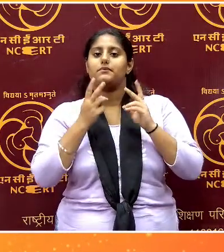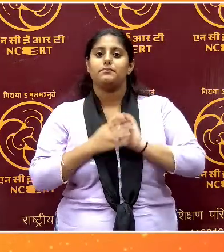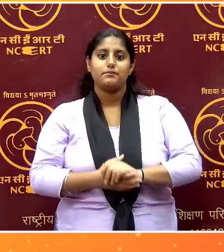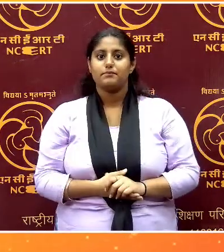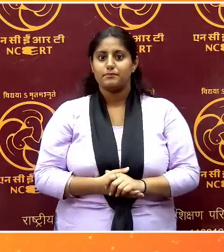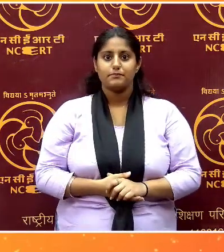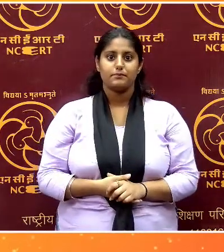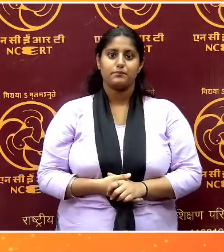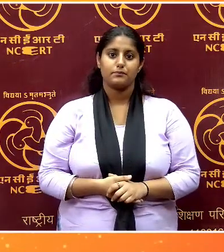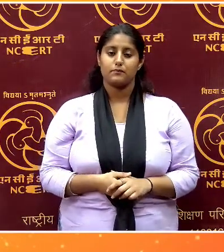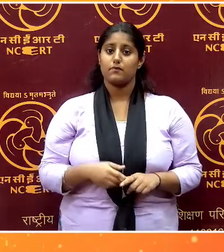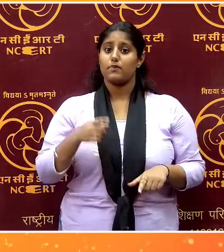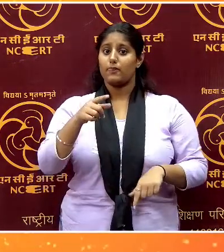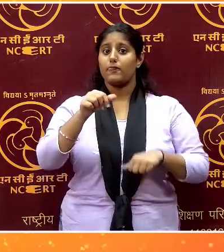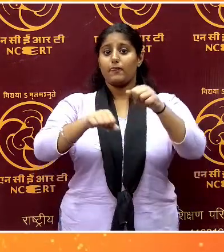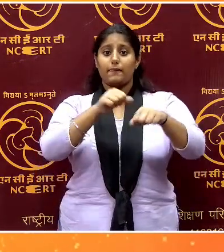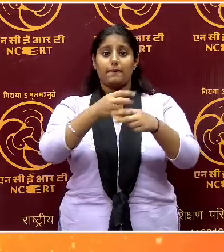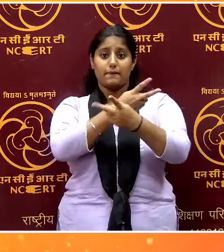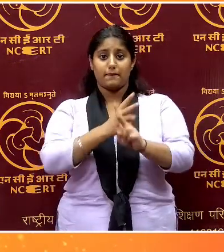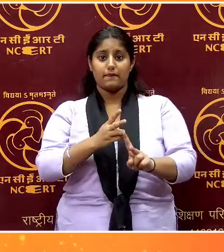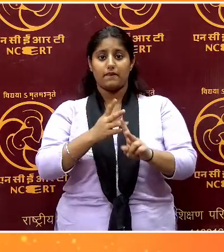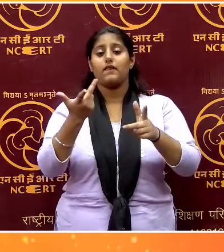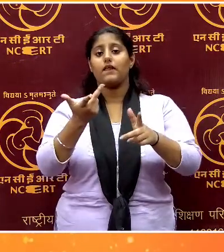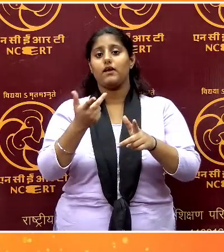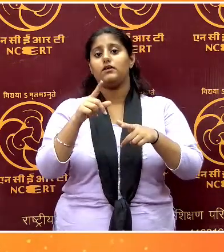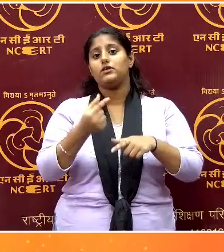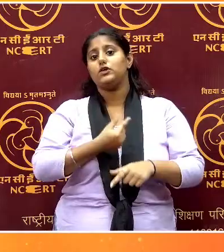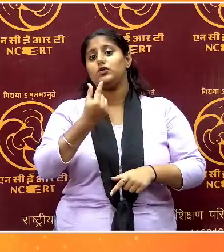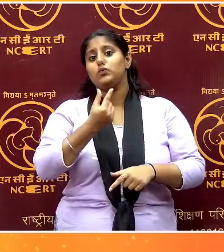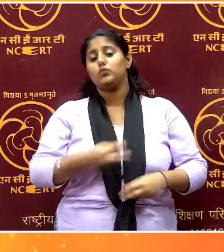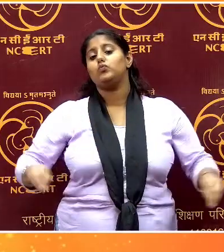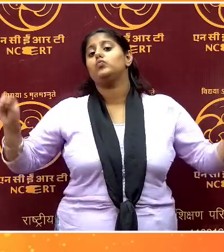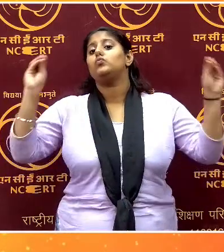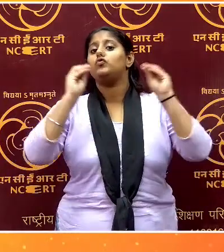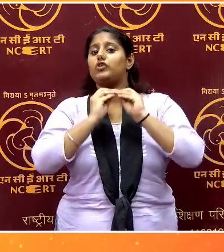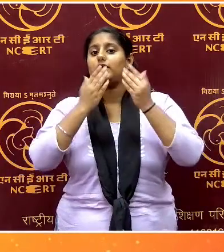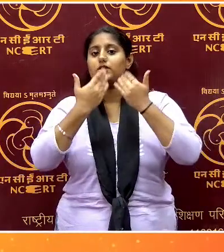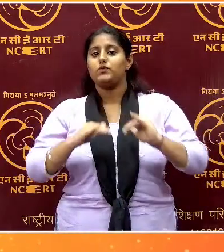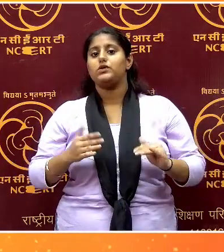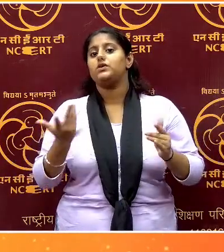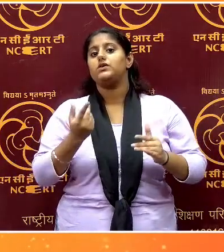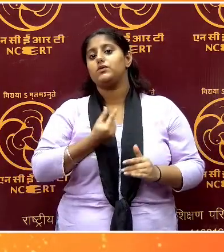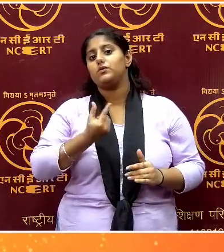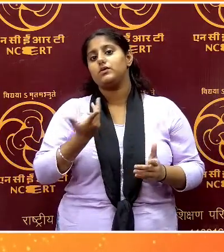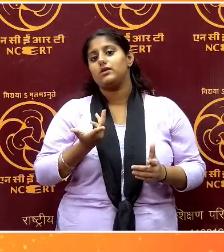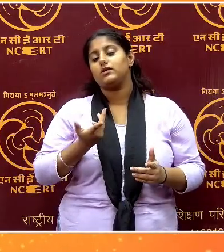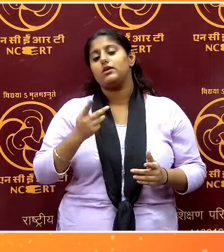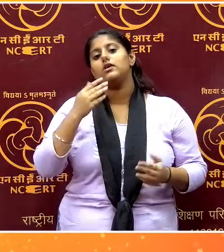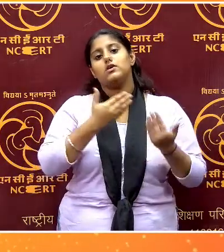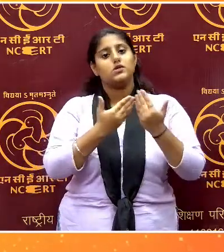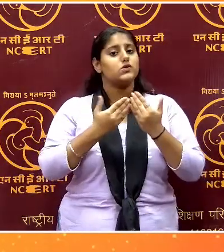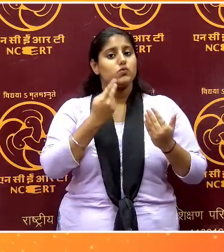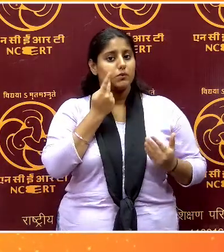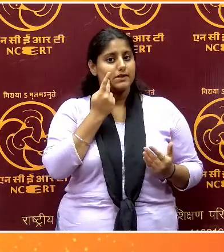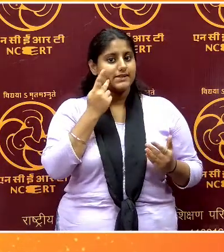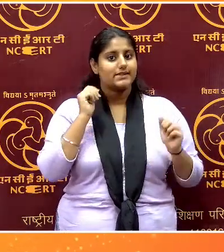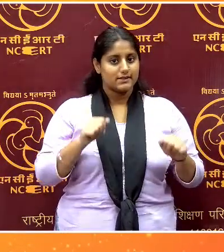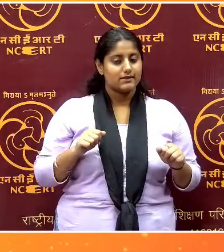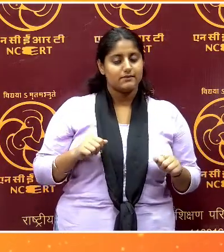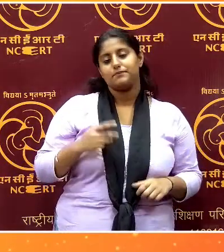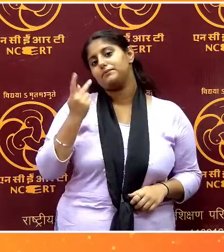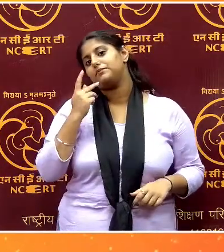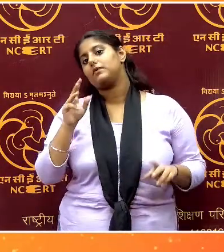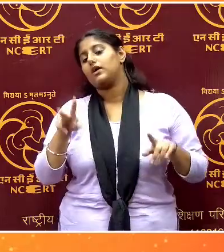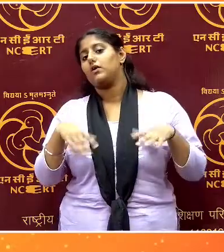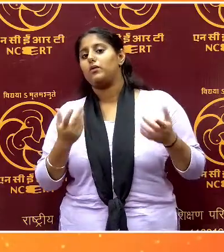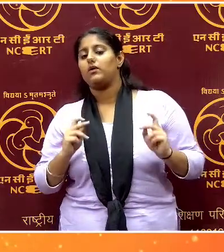Okay. Which mode of travel is used by most number of students? School bus. Obviously it is school bus. Then